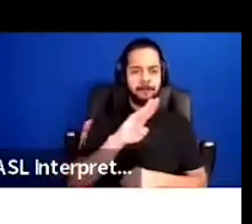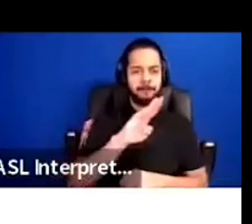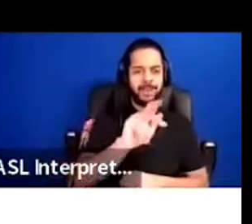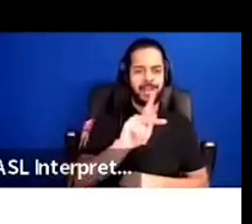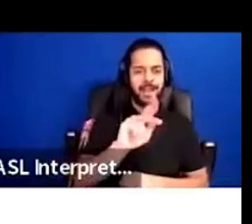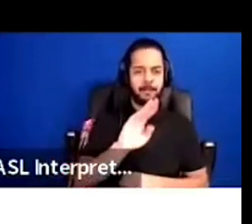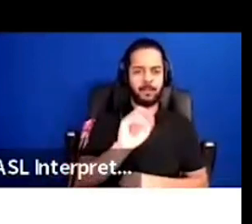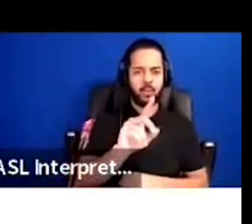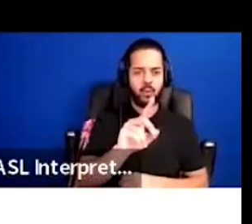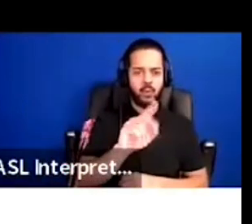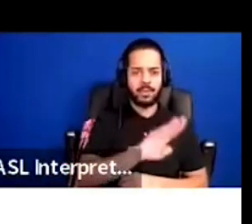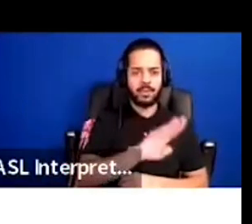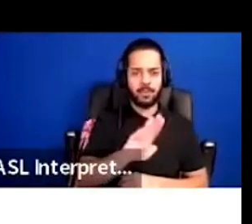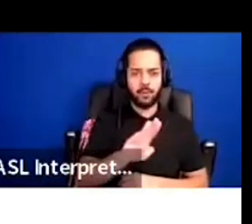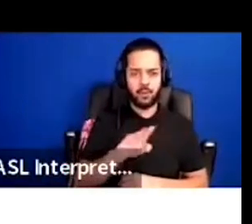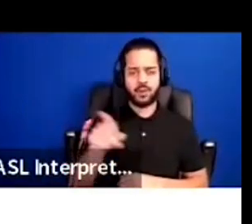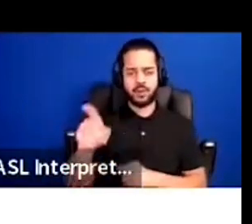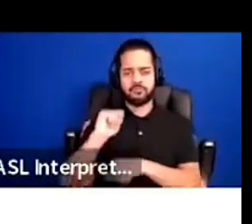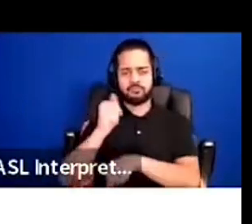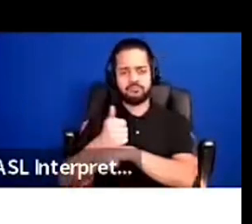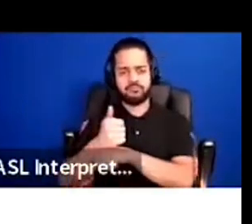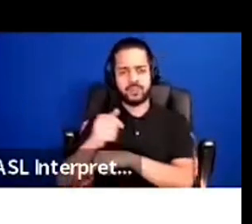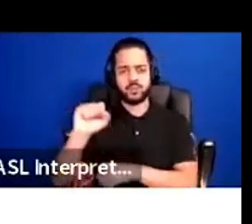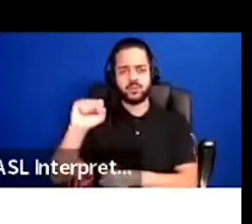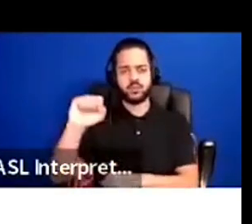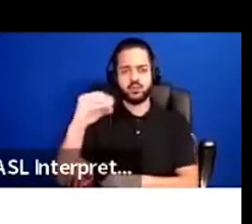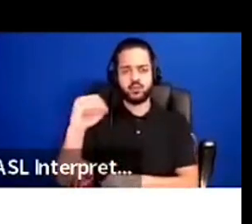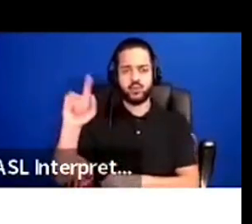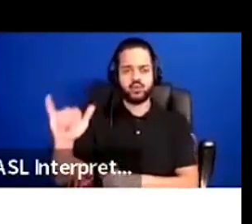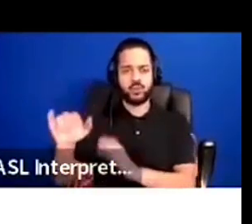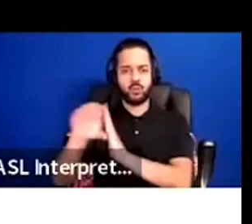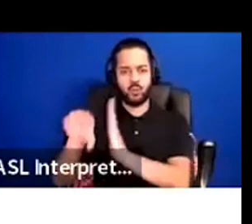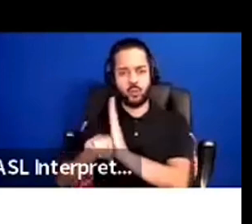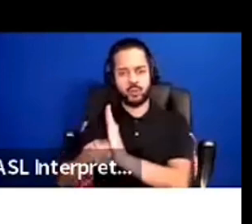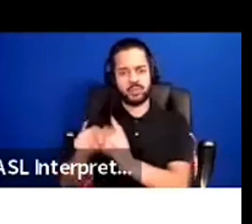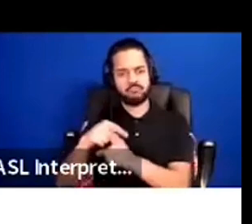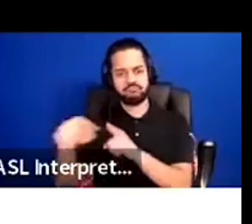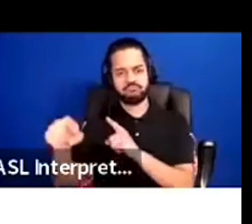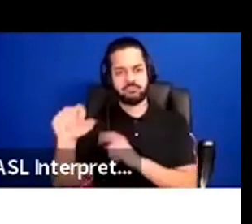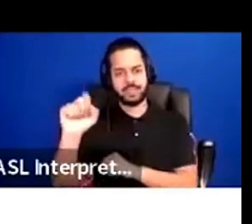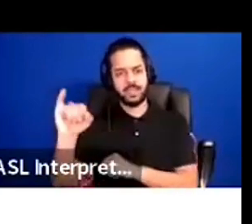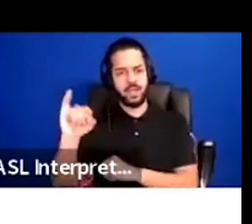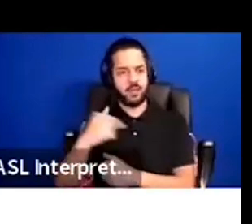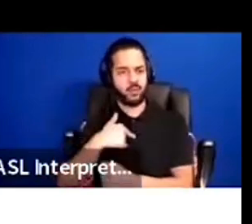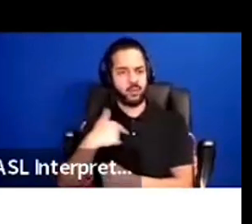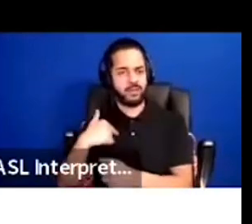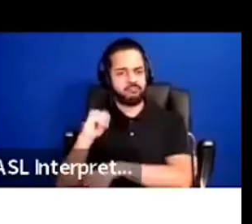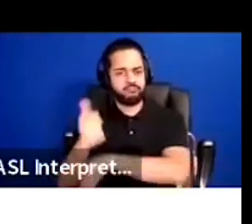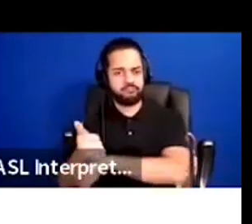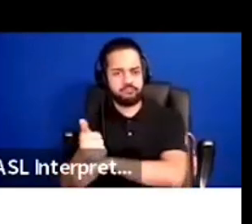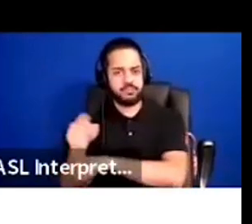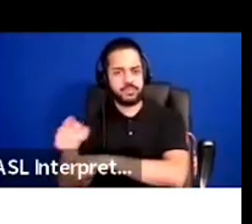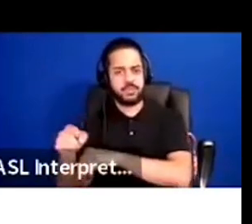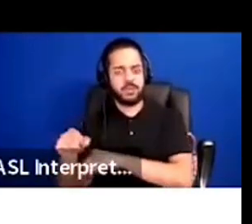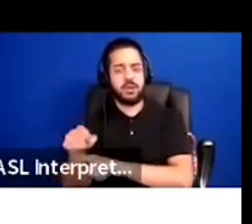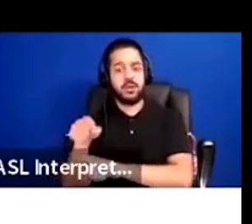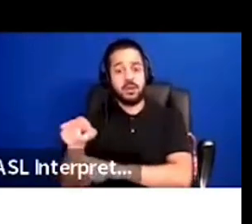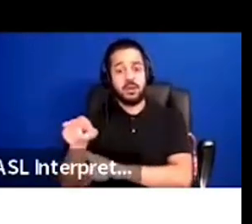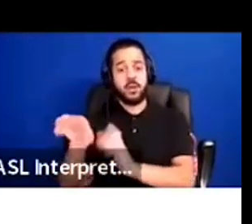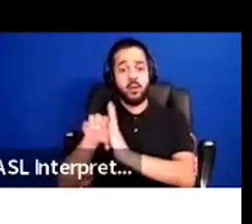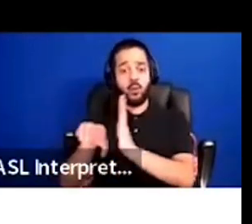created a Schoology course for SDI, and that course is